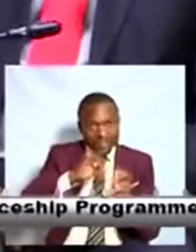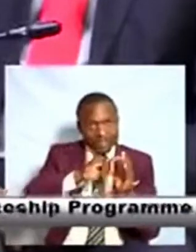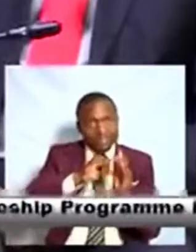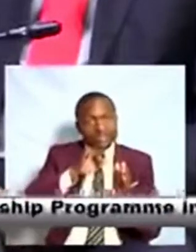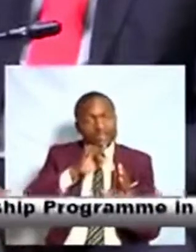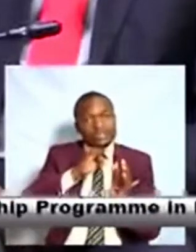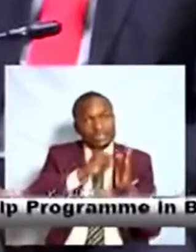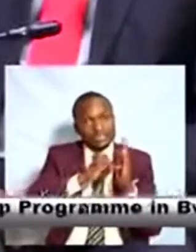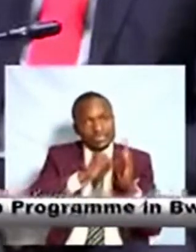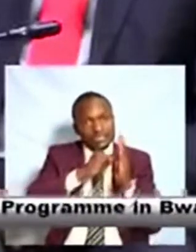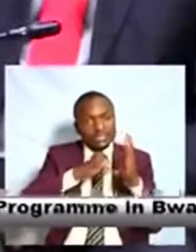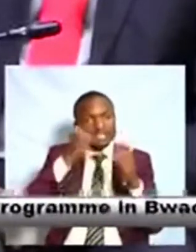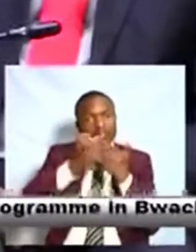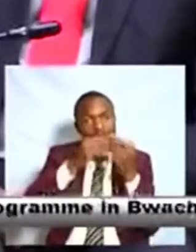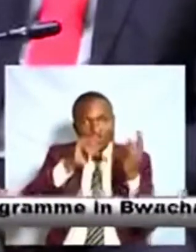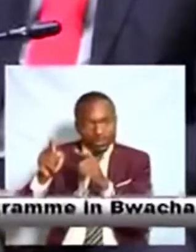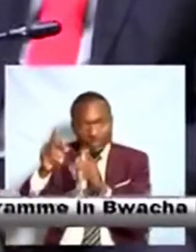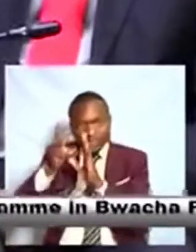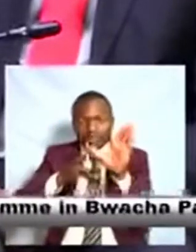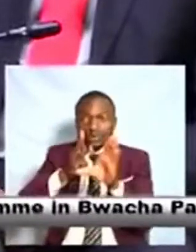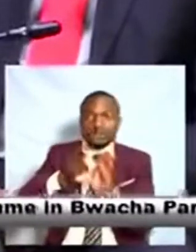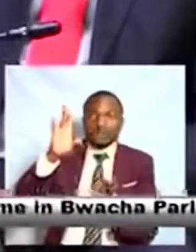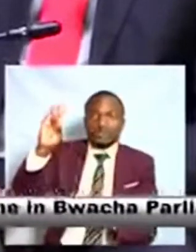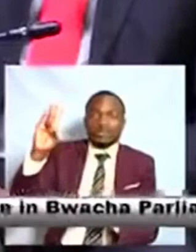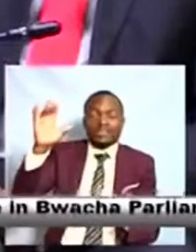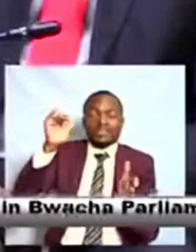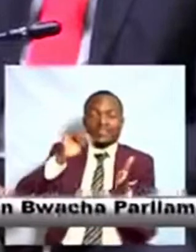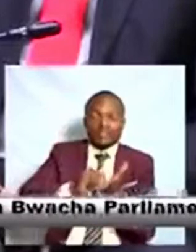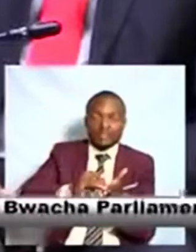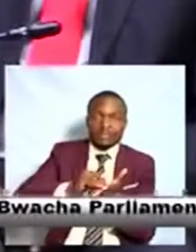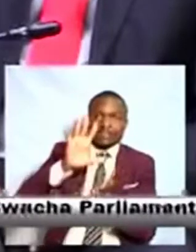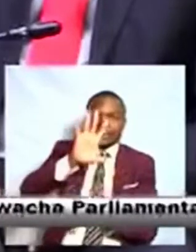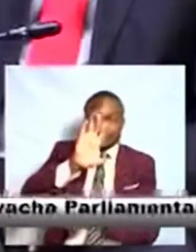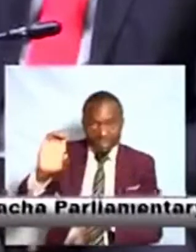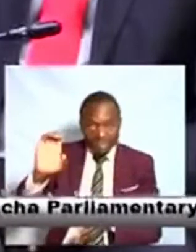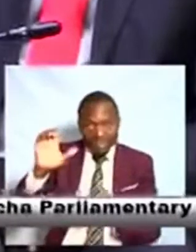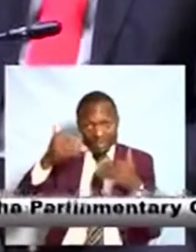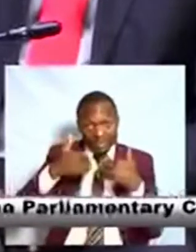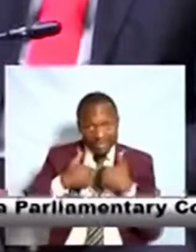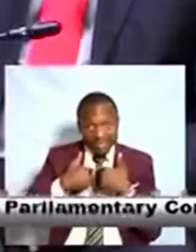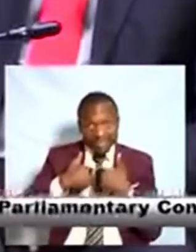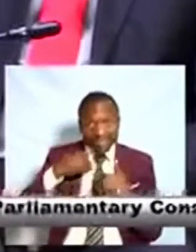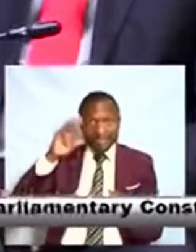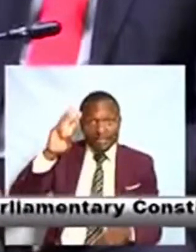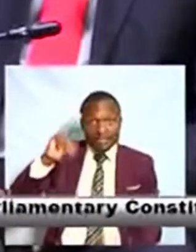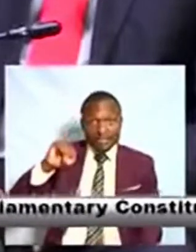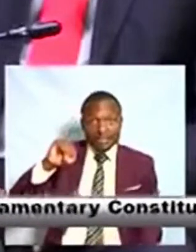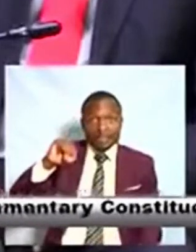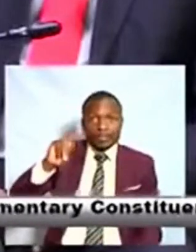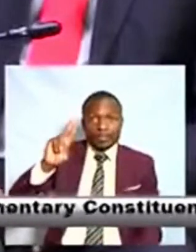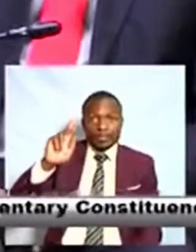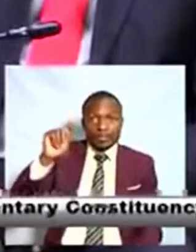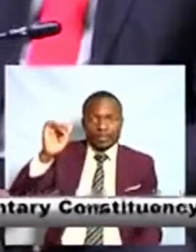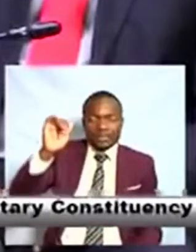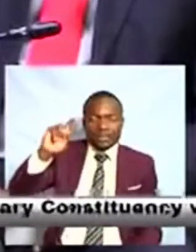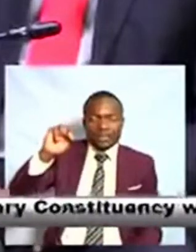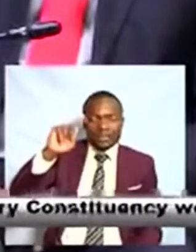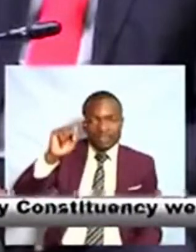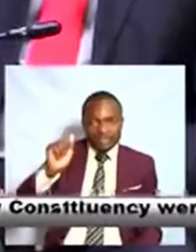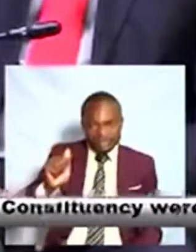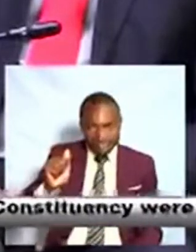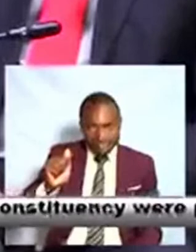May, that is 7,500. We have Memizani Mutinta